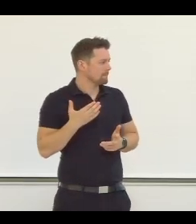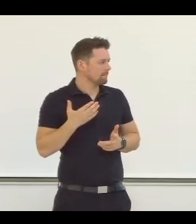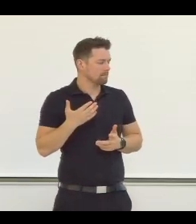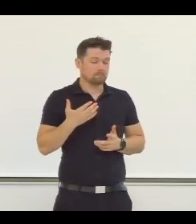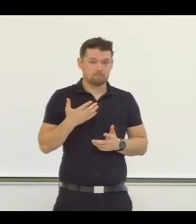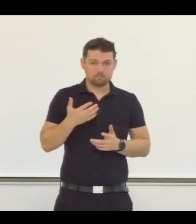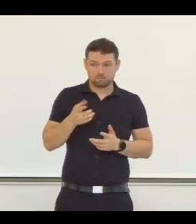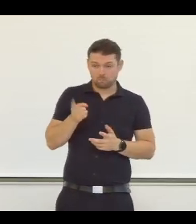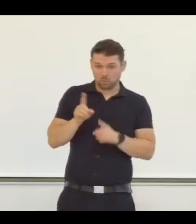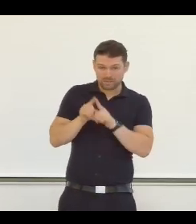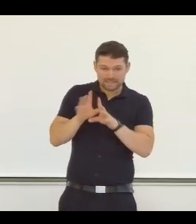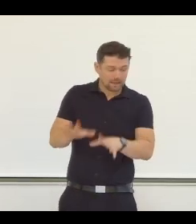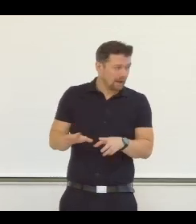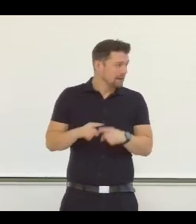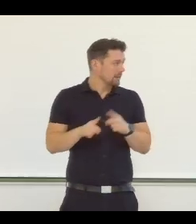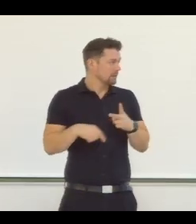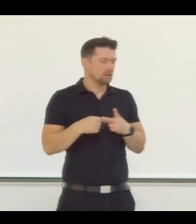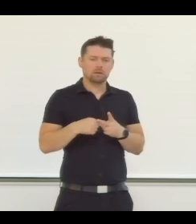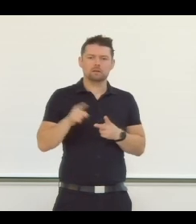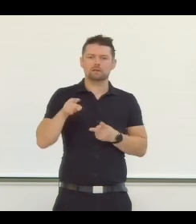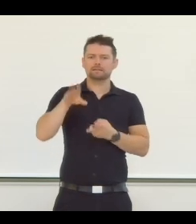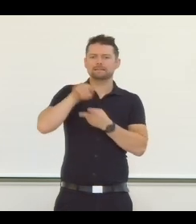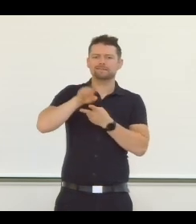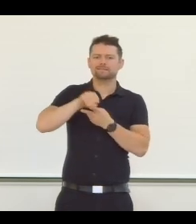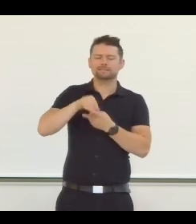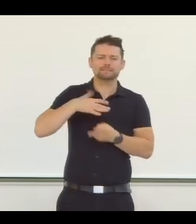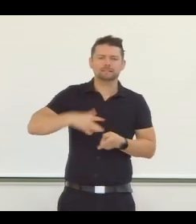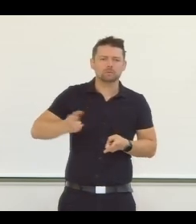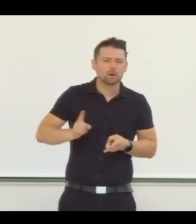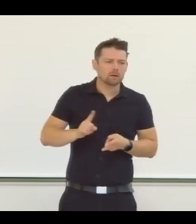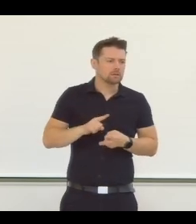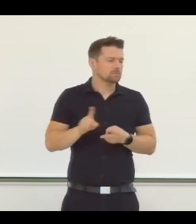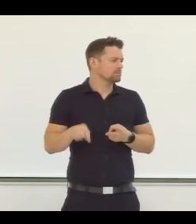the photobioreactor need, but also what kind of sensor systems, how do you need to